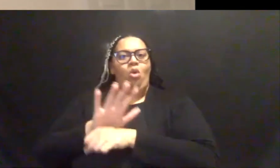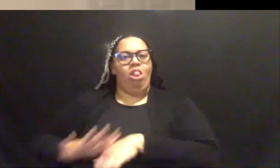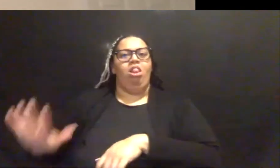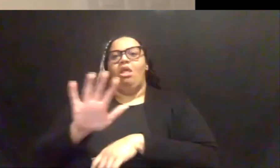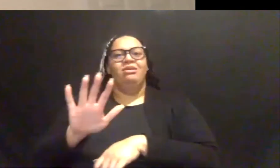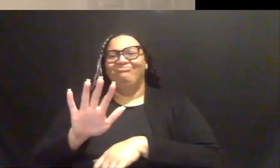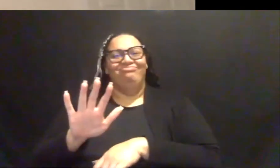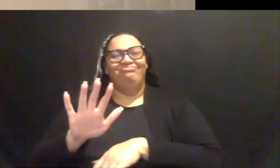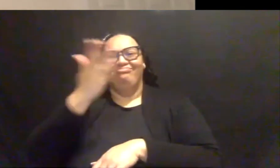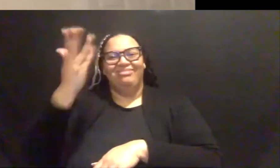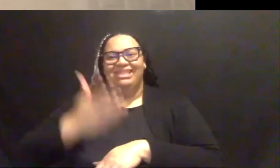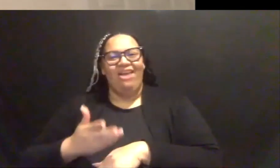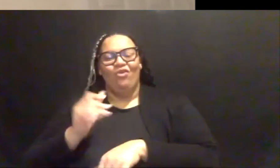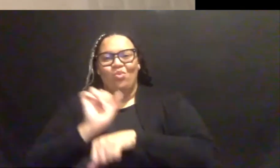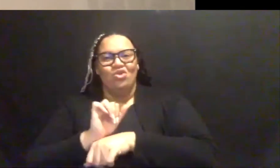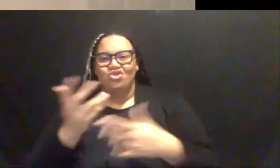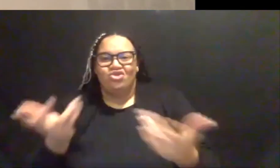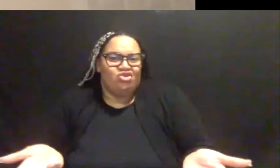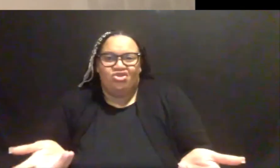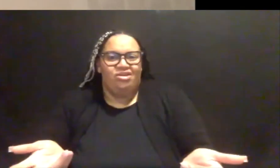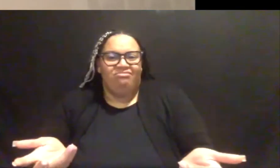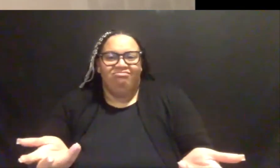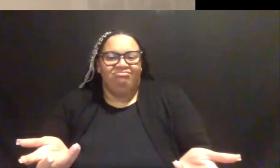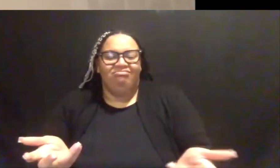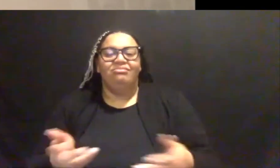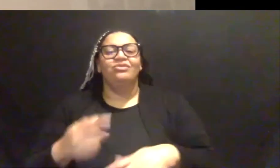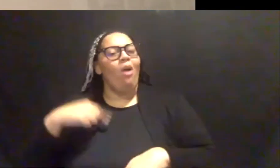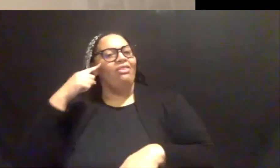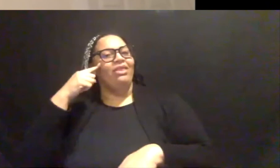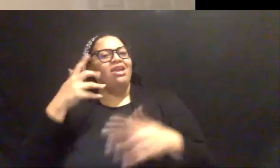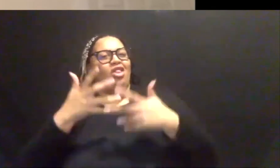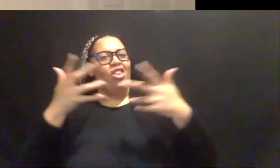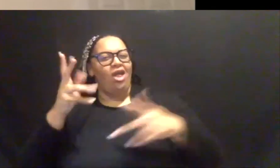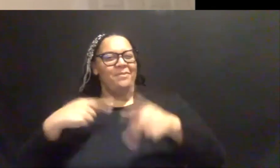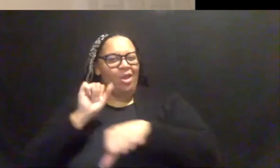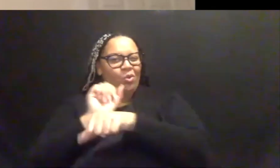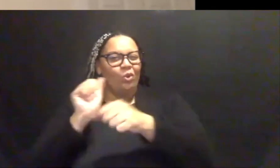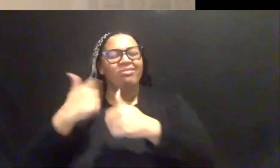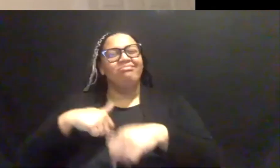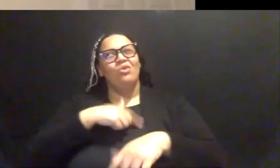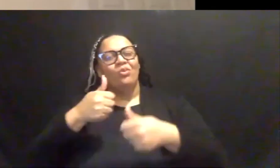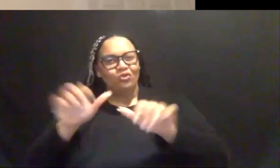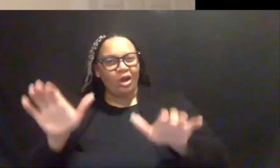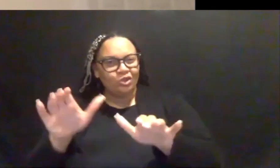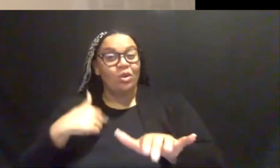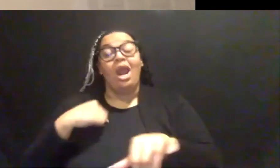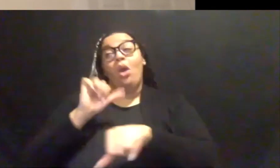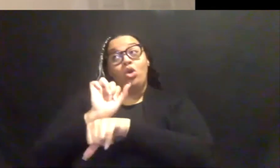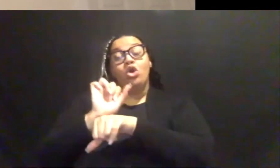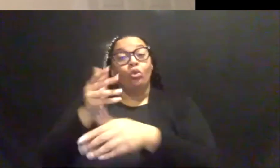it's never going to work. Yeah. And so I think a bunch of my colleagues and I have tried to do this, and I work really closely